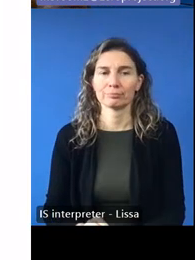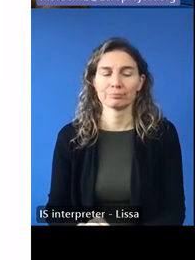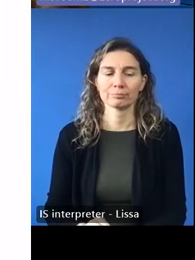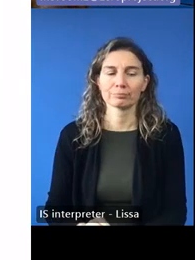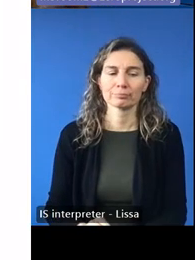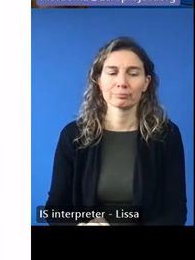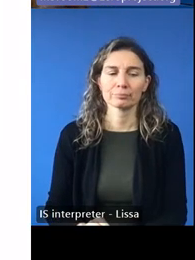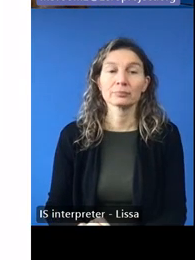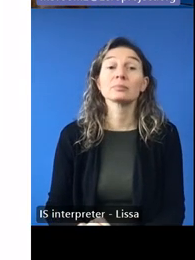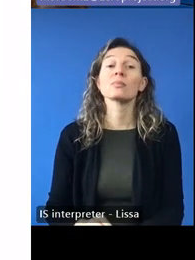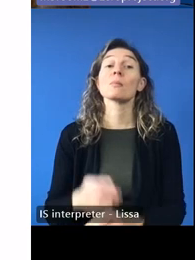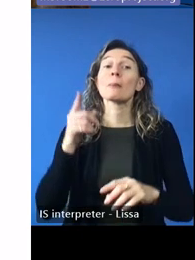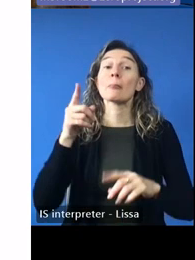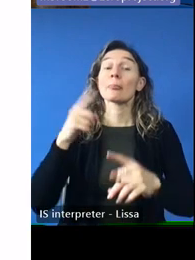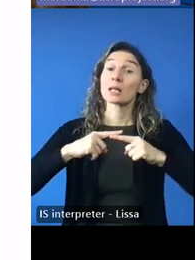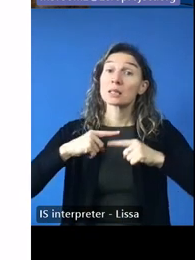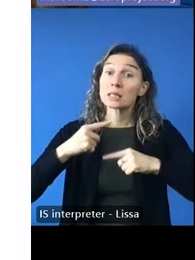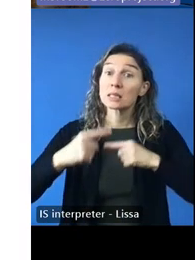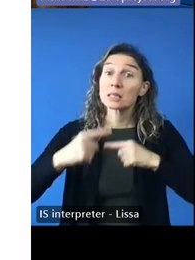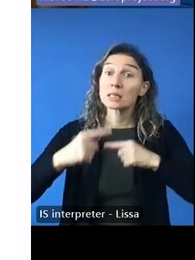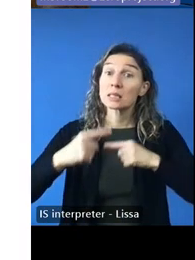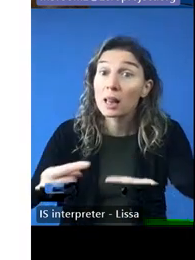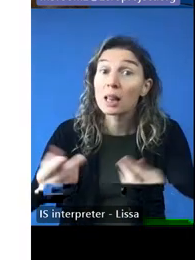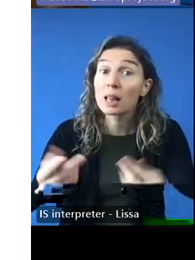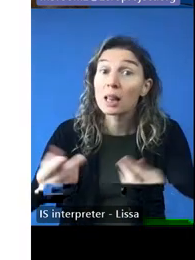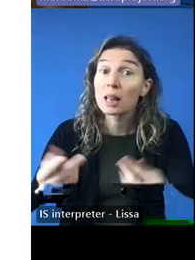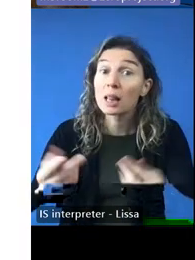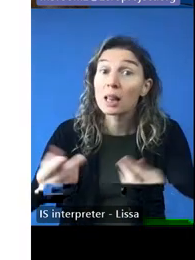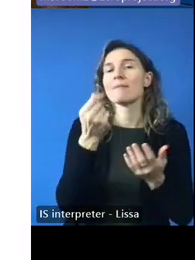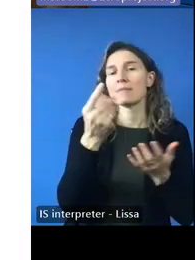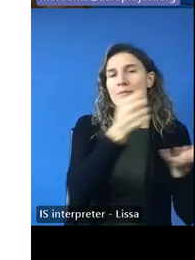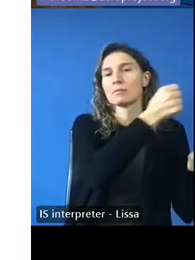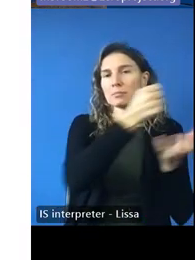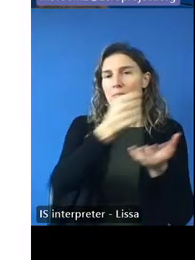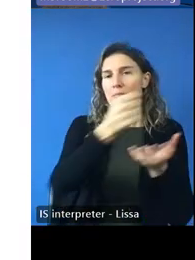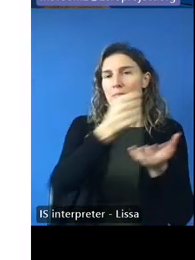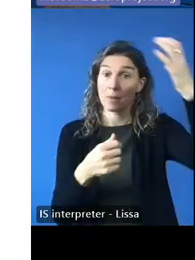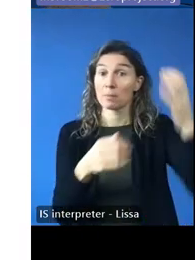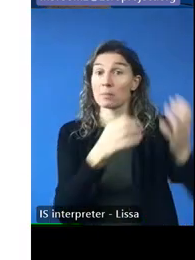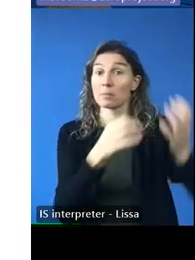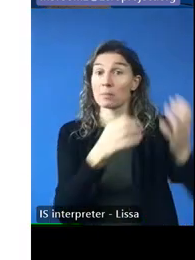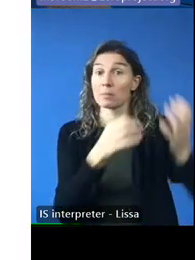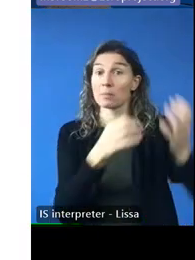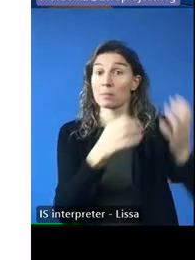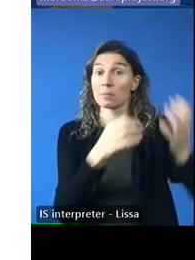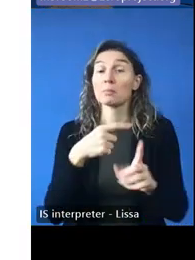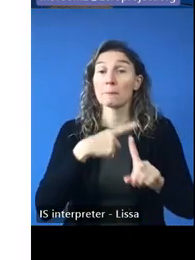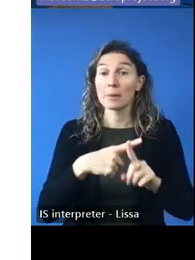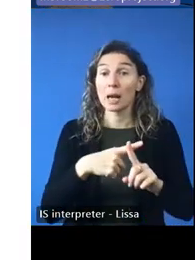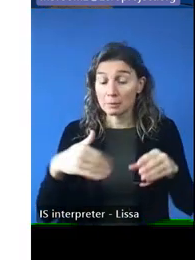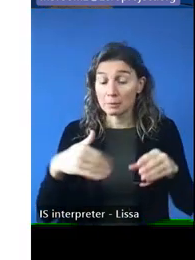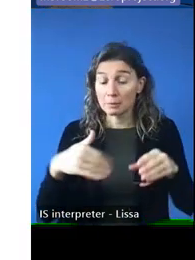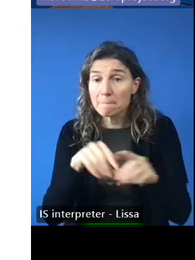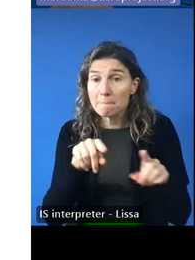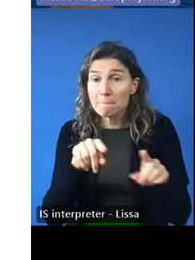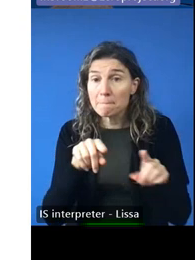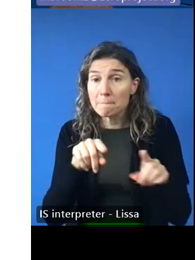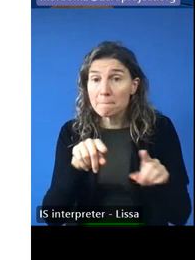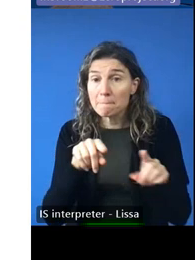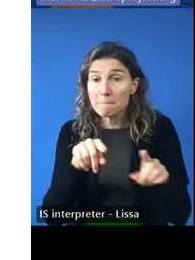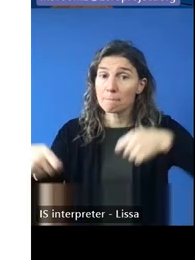sustainability and challenge. App Morada is financed with public funds and contribution from its members. The development of